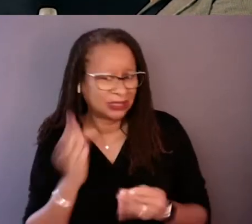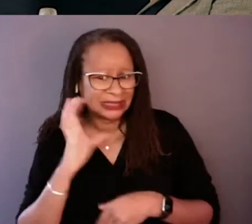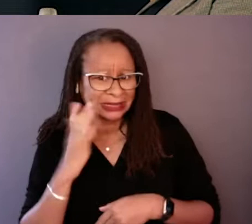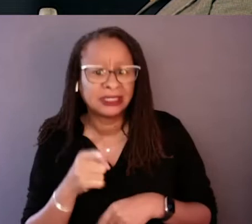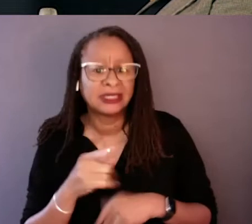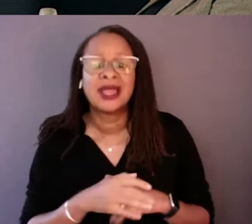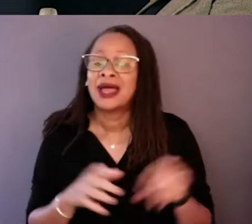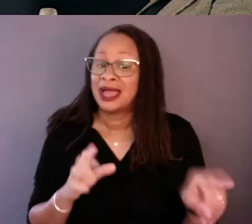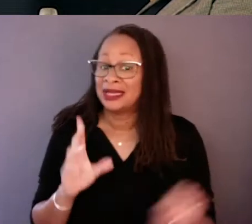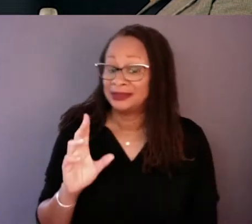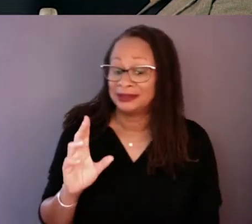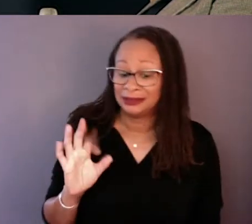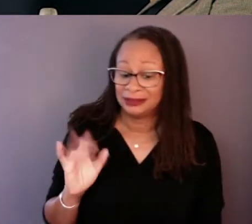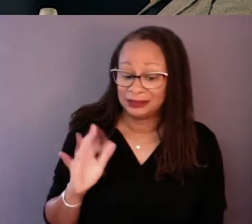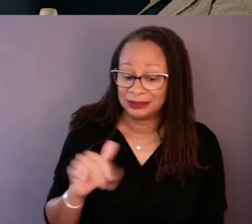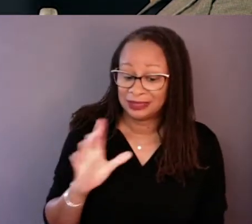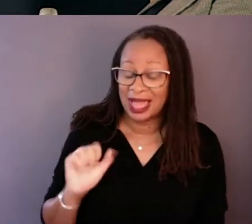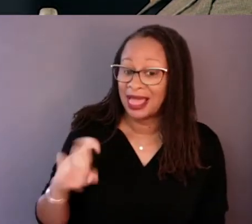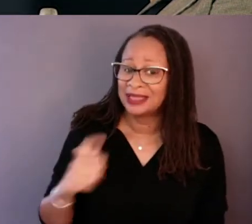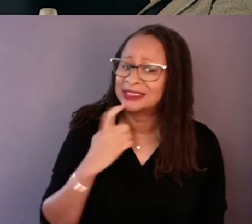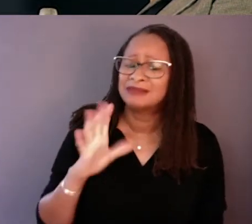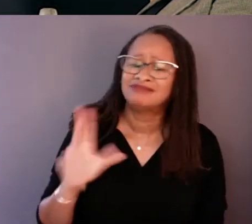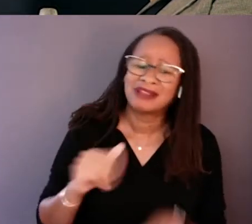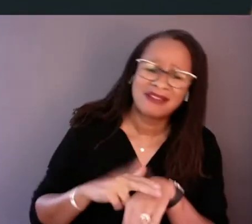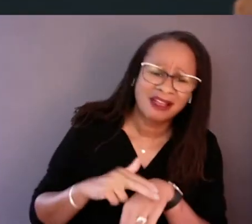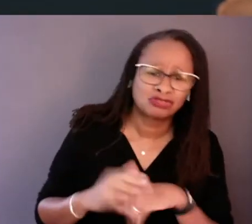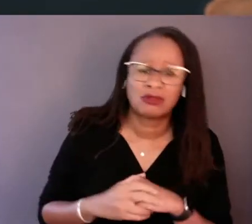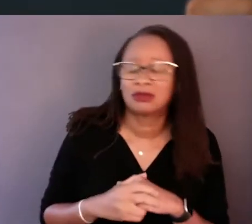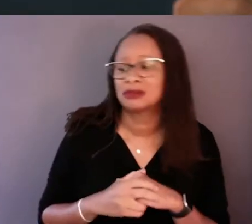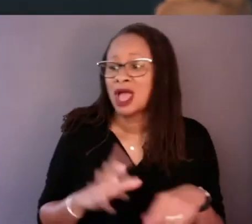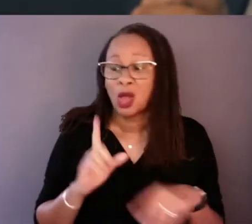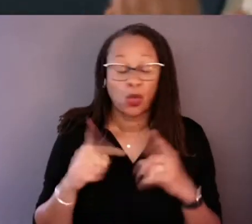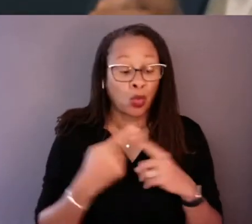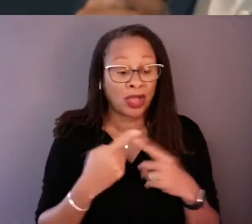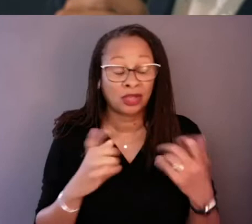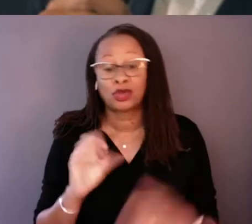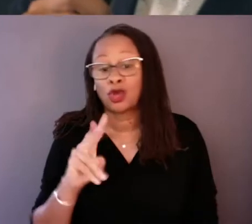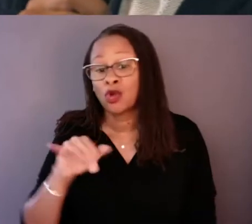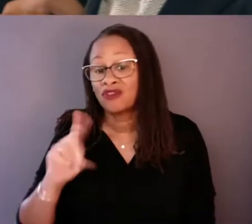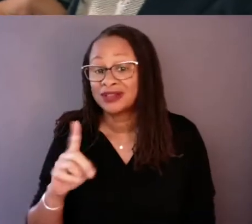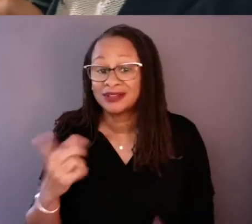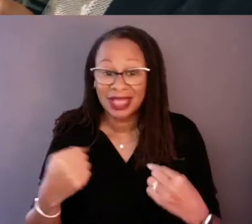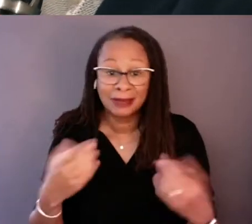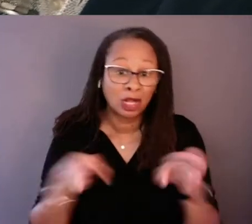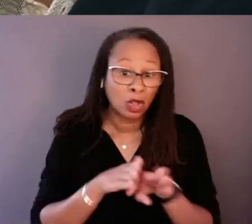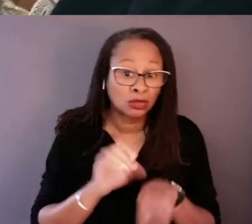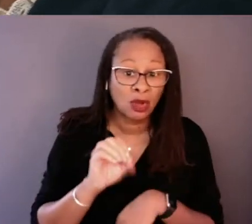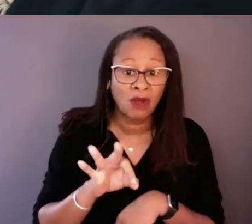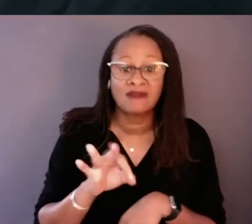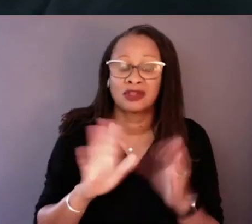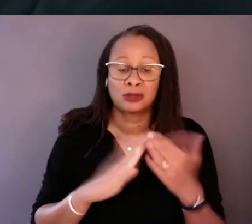leader. And so when COVID came and they closed off the community, it became a really natural thing to say, how can we continue production